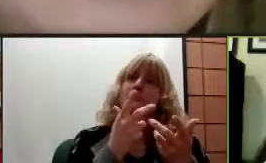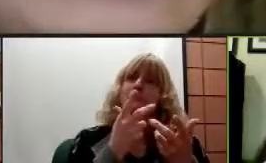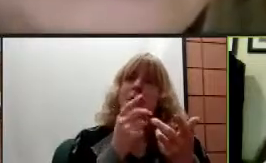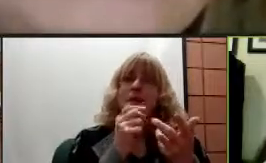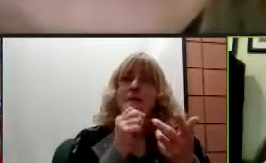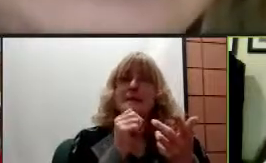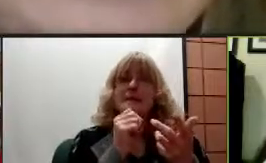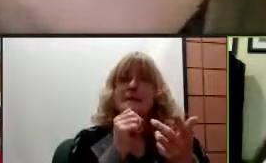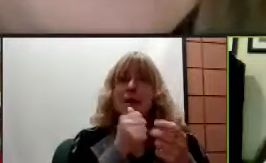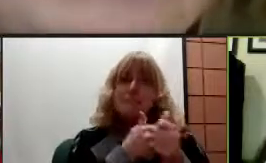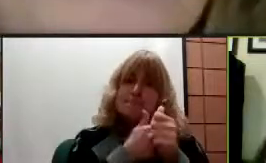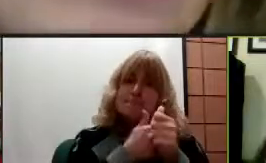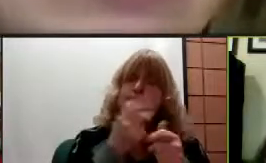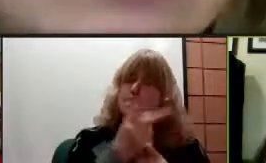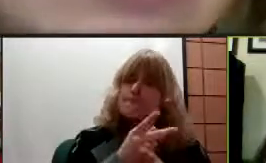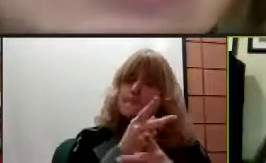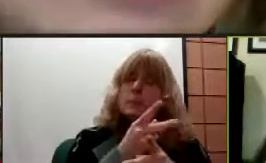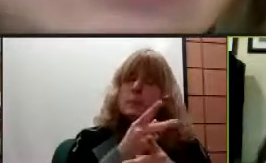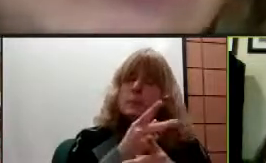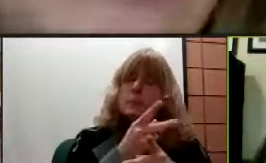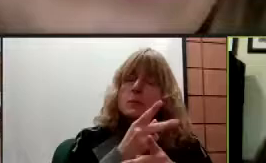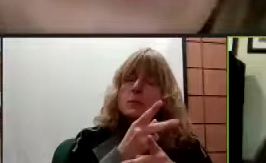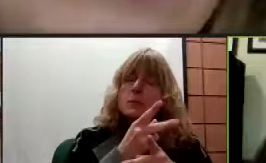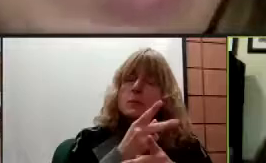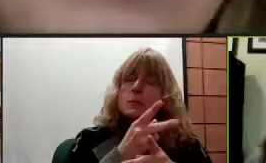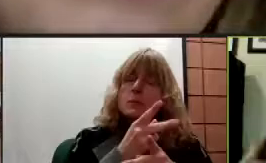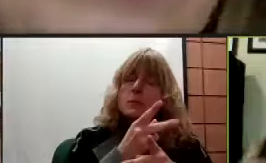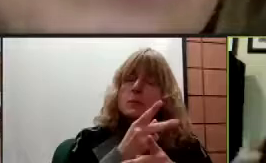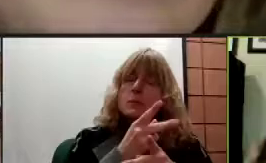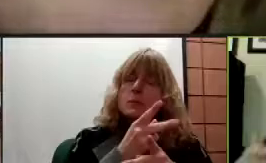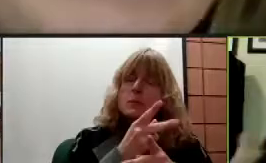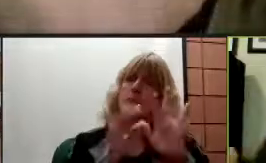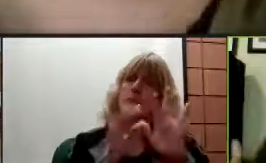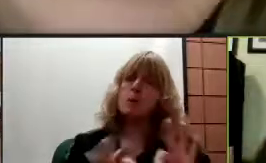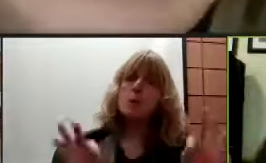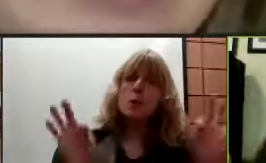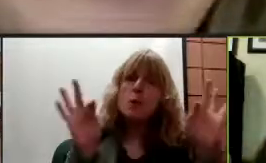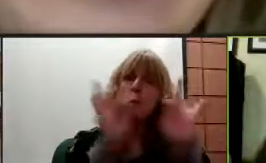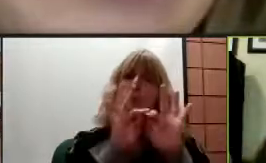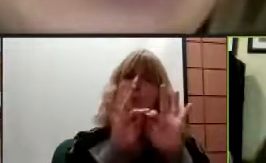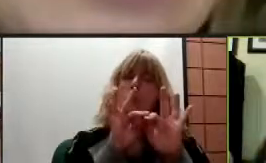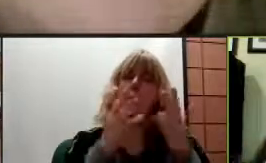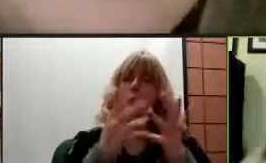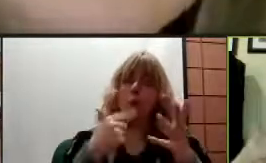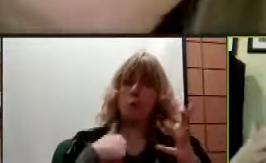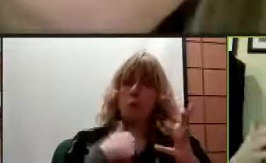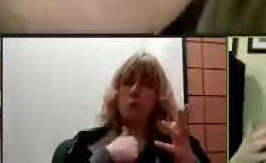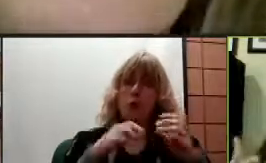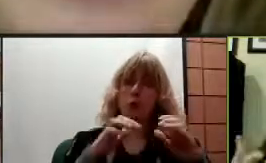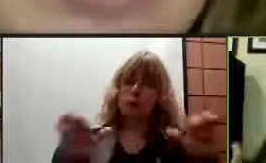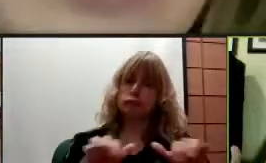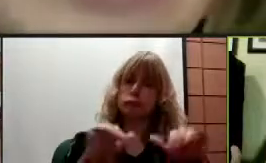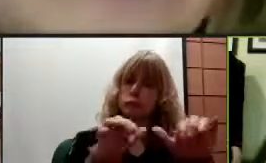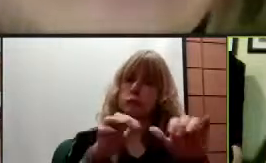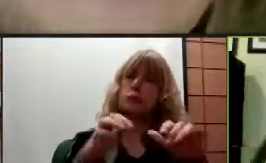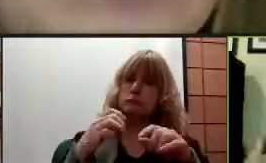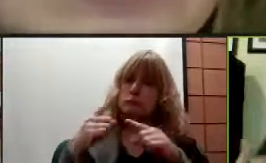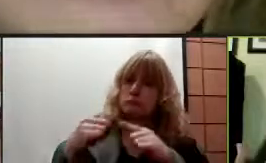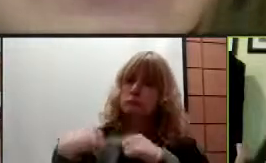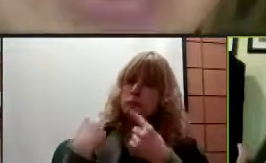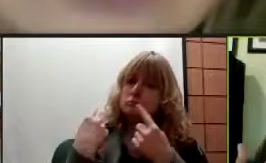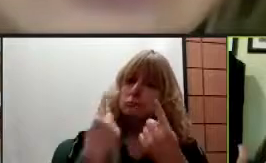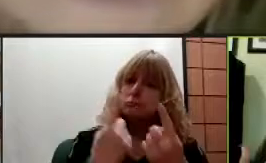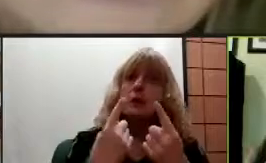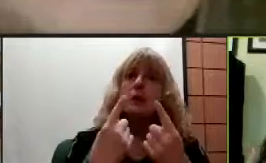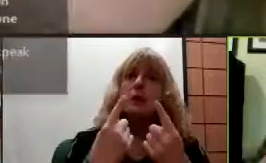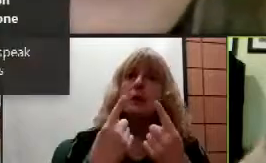testament to how important, what we've been doing together that has been so hard for